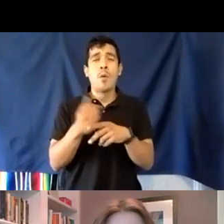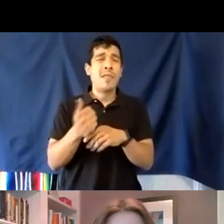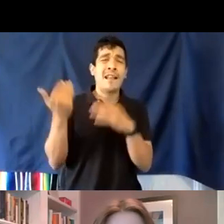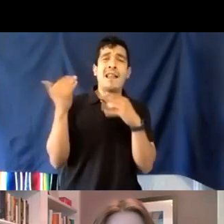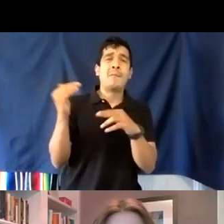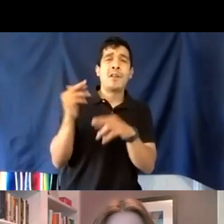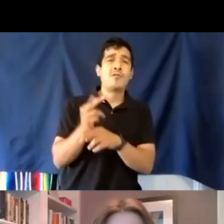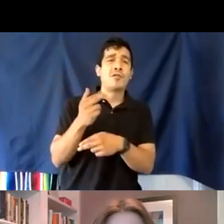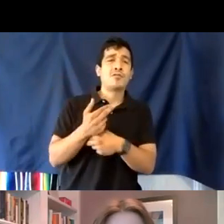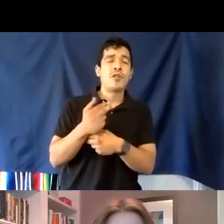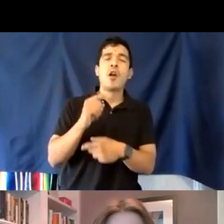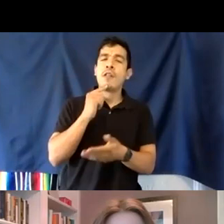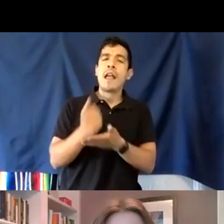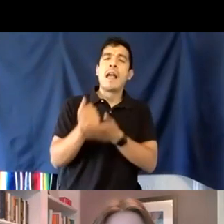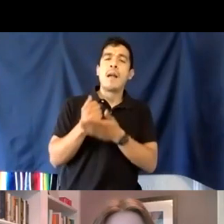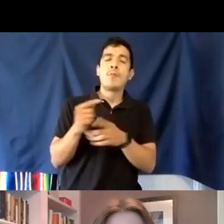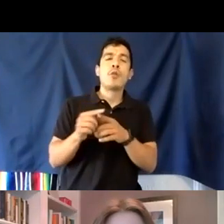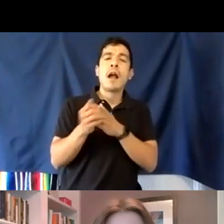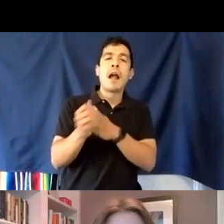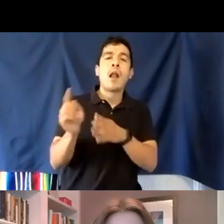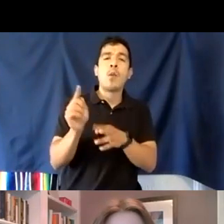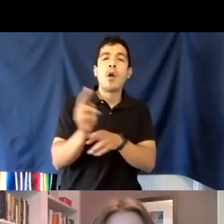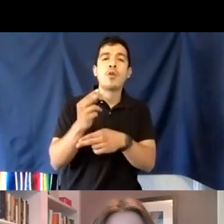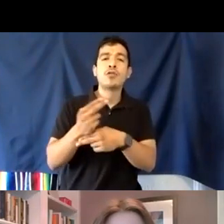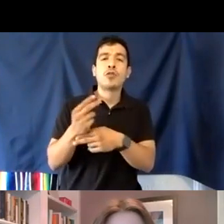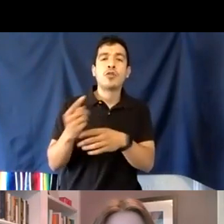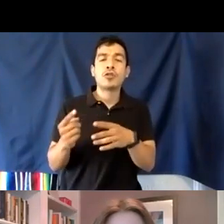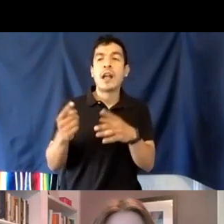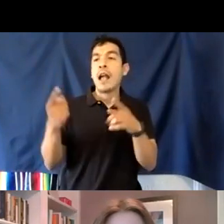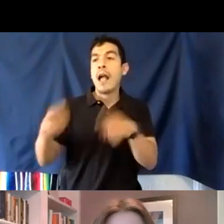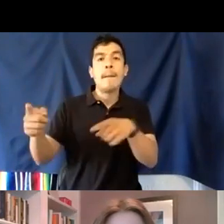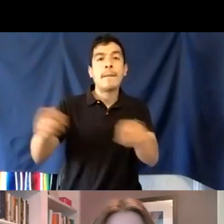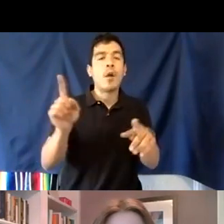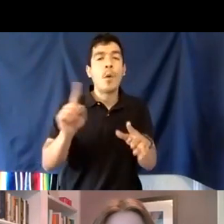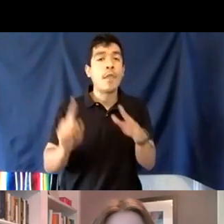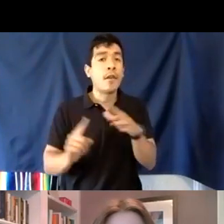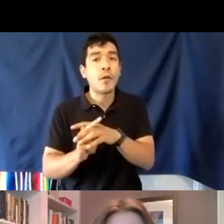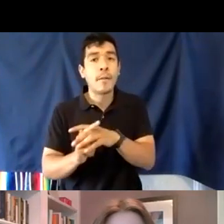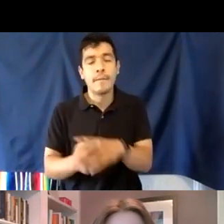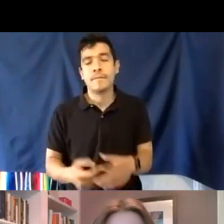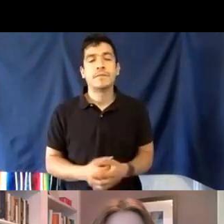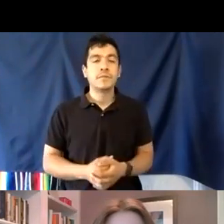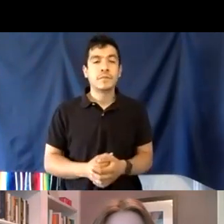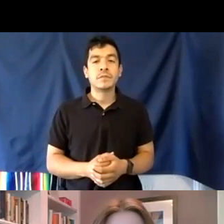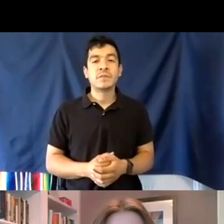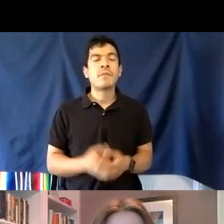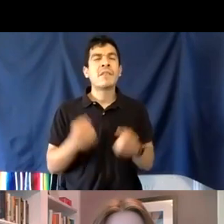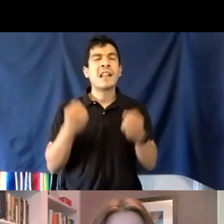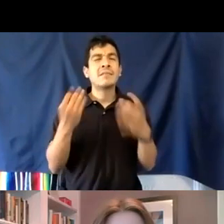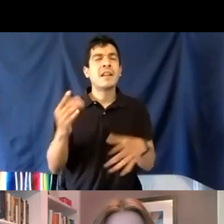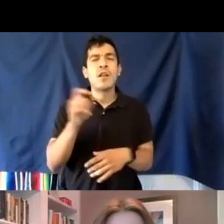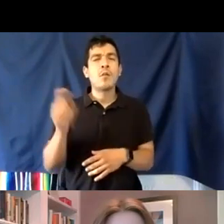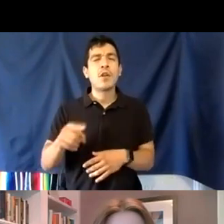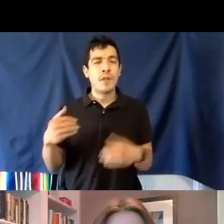resources go. It confers value and legitimacy in many ways. And there's many questions that are embedded here. You know, not only what